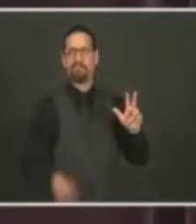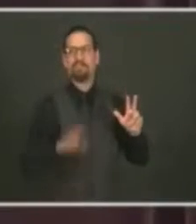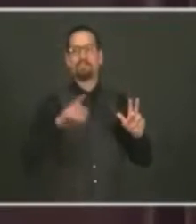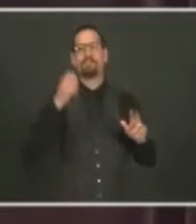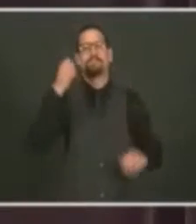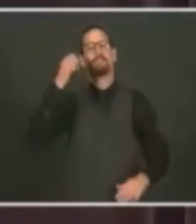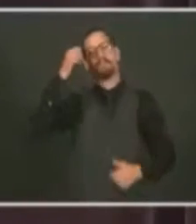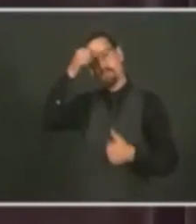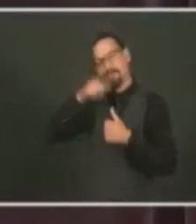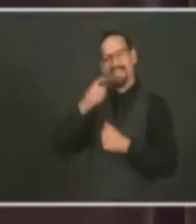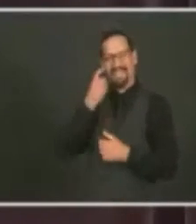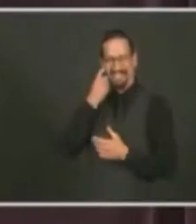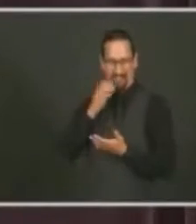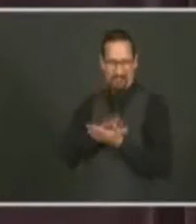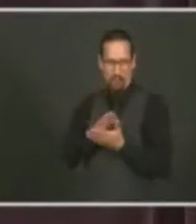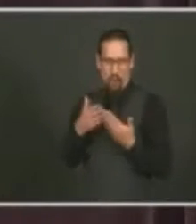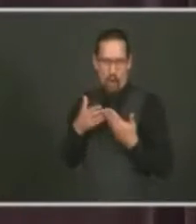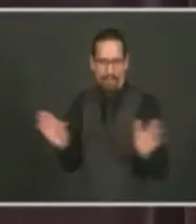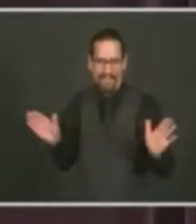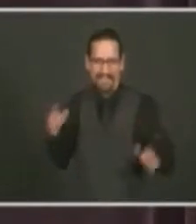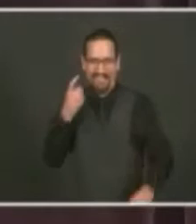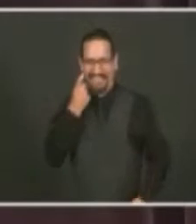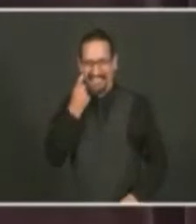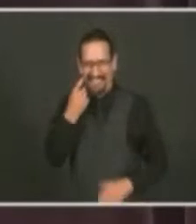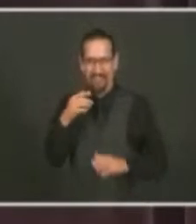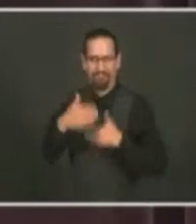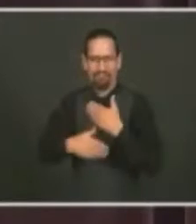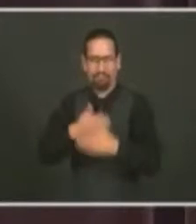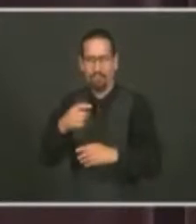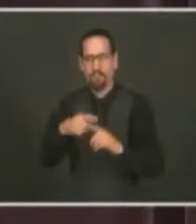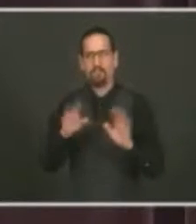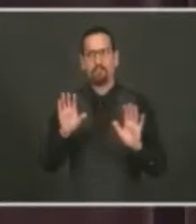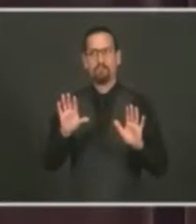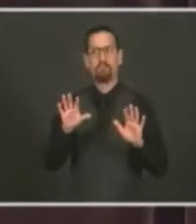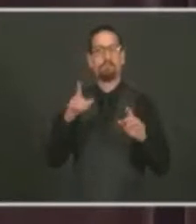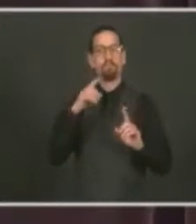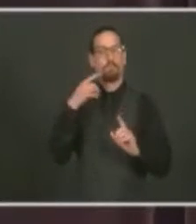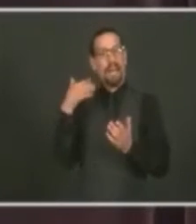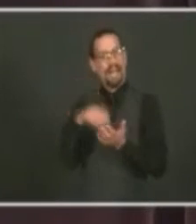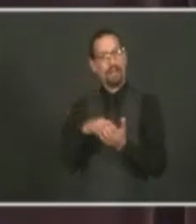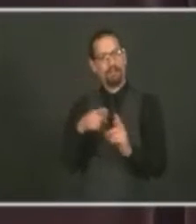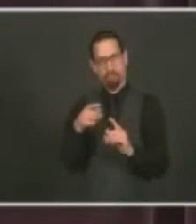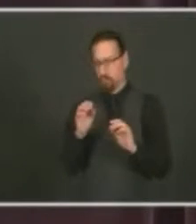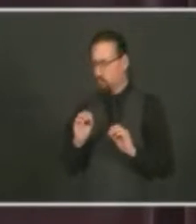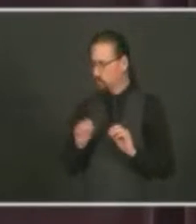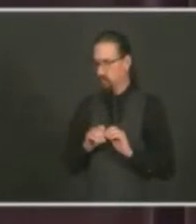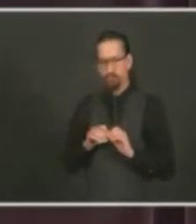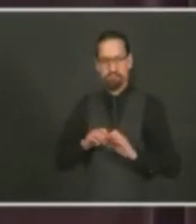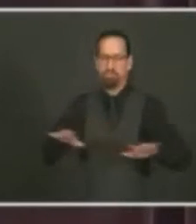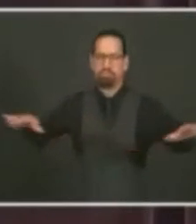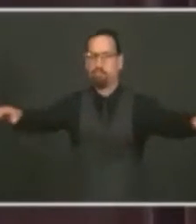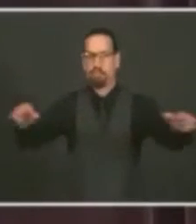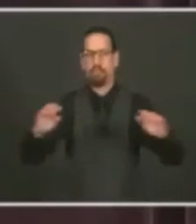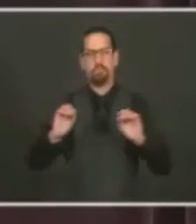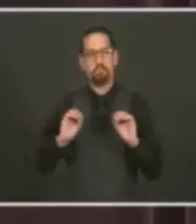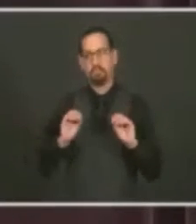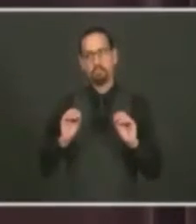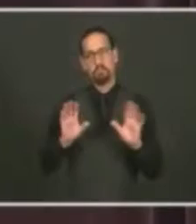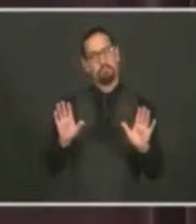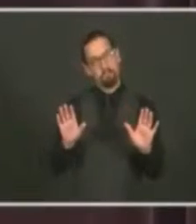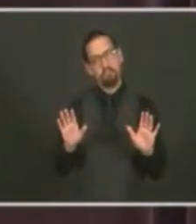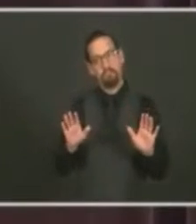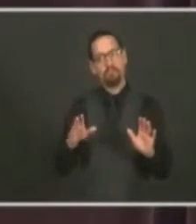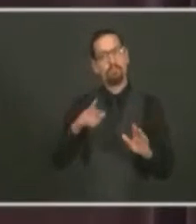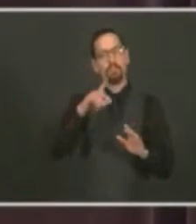widespread outbreaks. That means we're not seeing secondary or tertiary transmission, otherwise